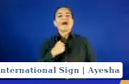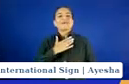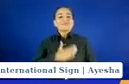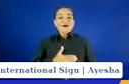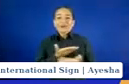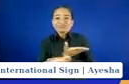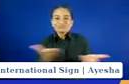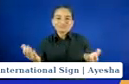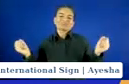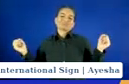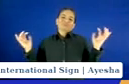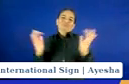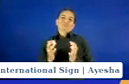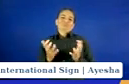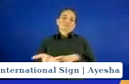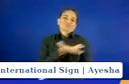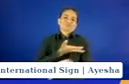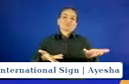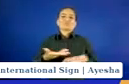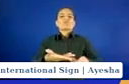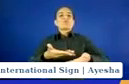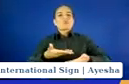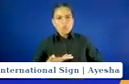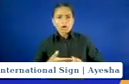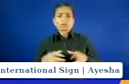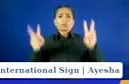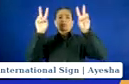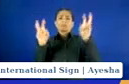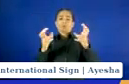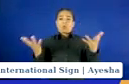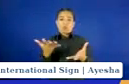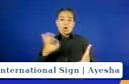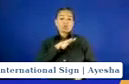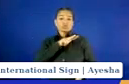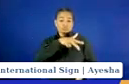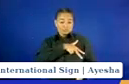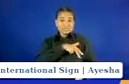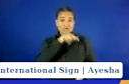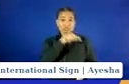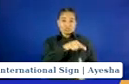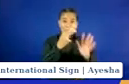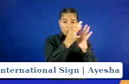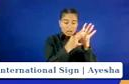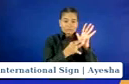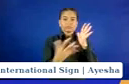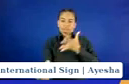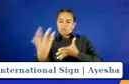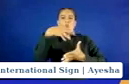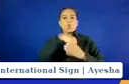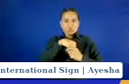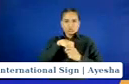title From Inclusive Social Protection Policy to Implementation, Insights from